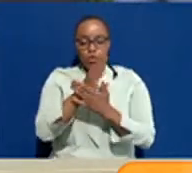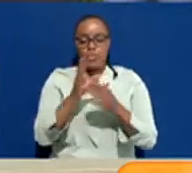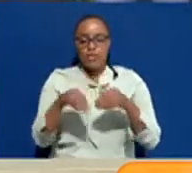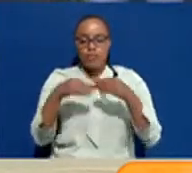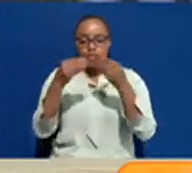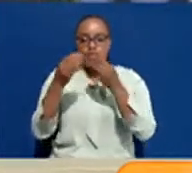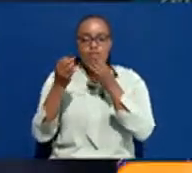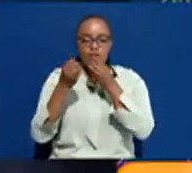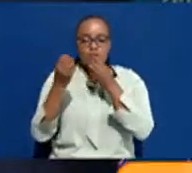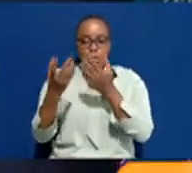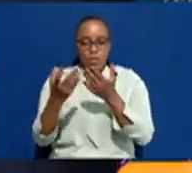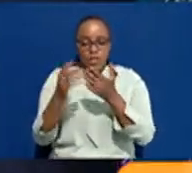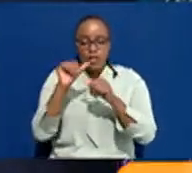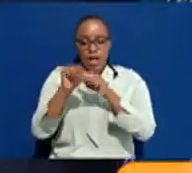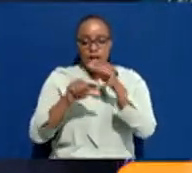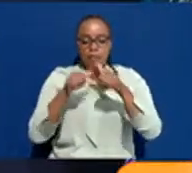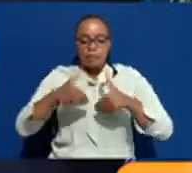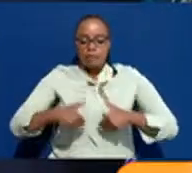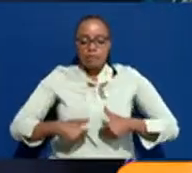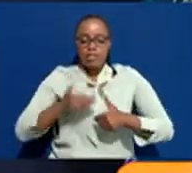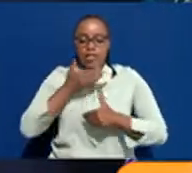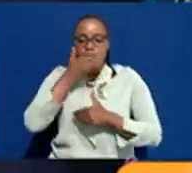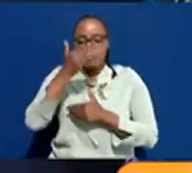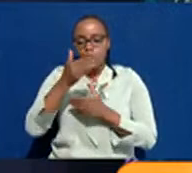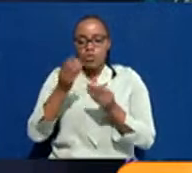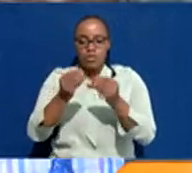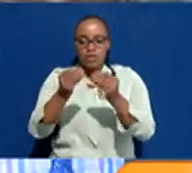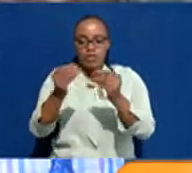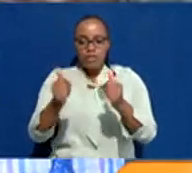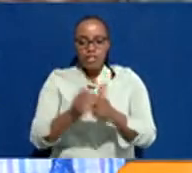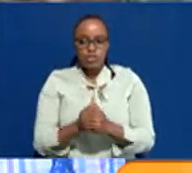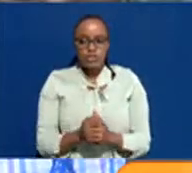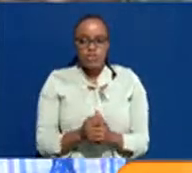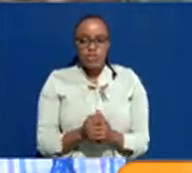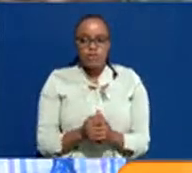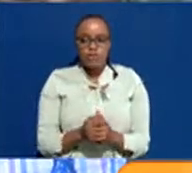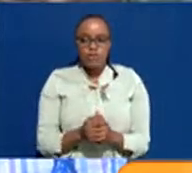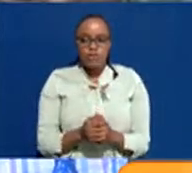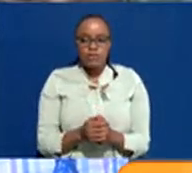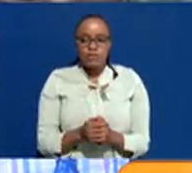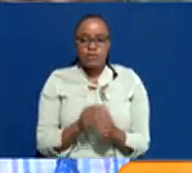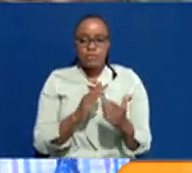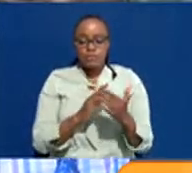of information about the drought response interventions.